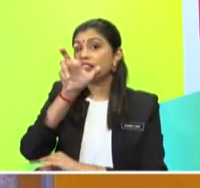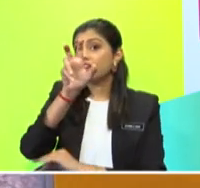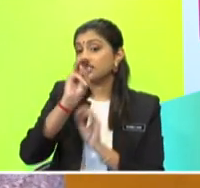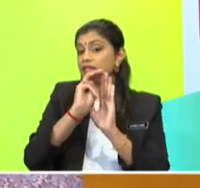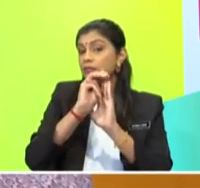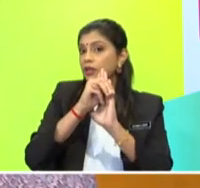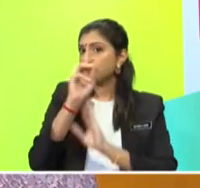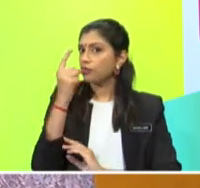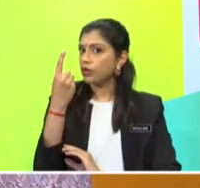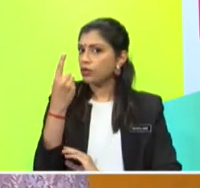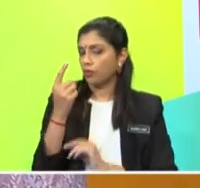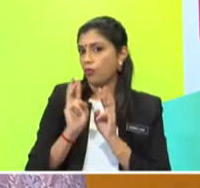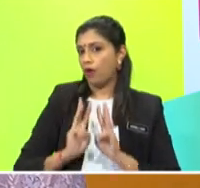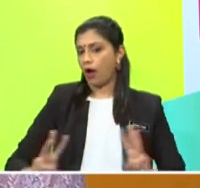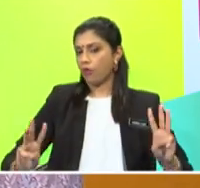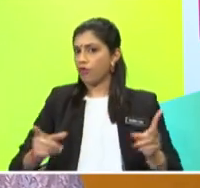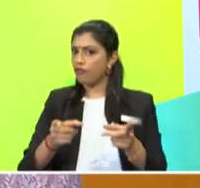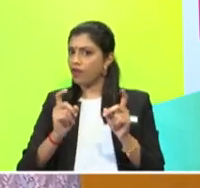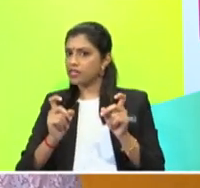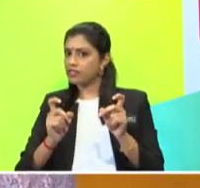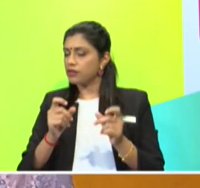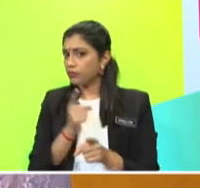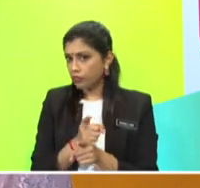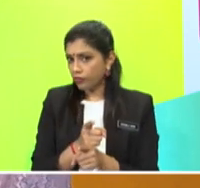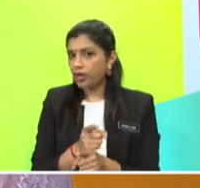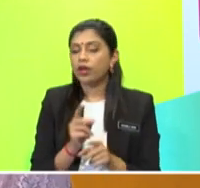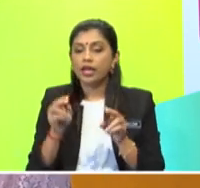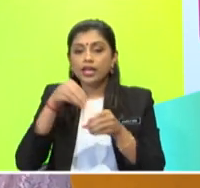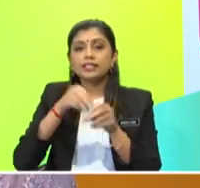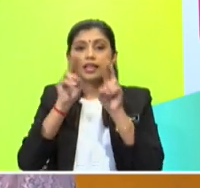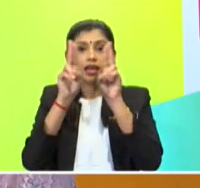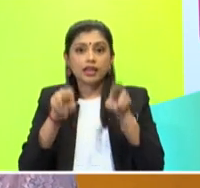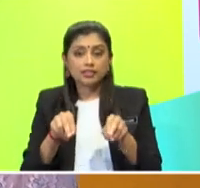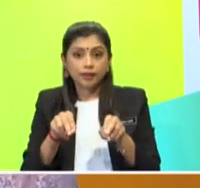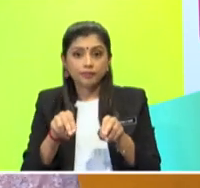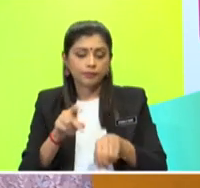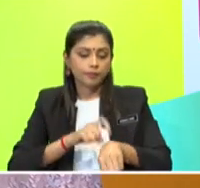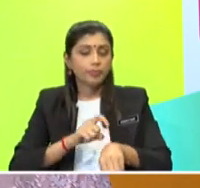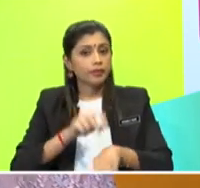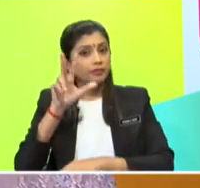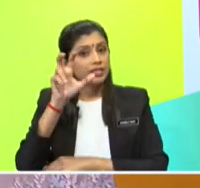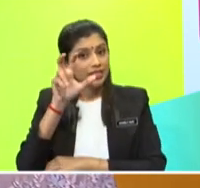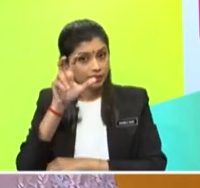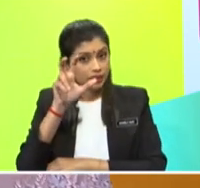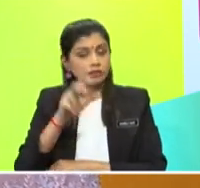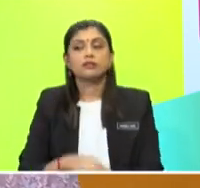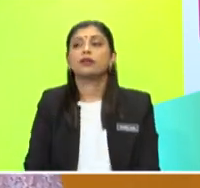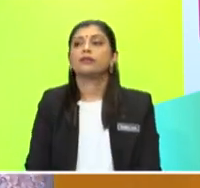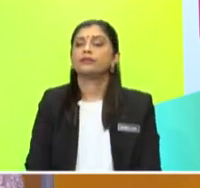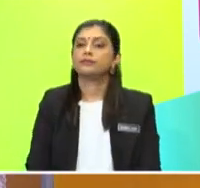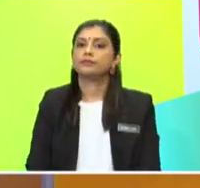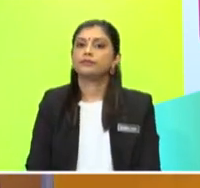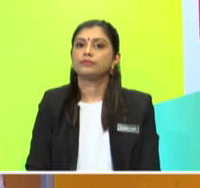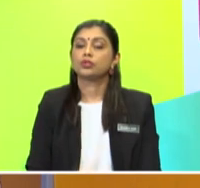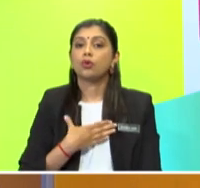30 minutes for our all writing practices and tasks in exam. All right? So, first of all, we will have white color, and white color